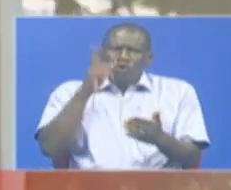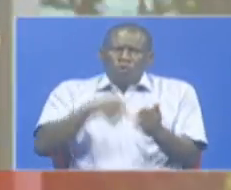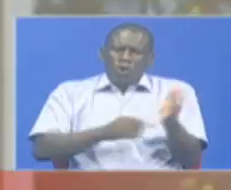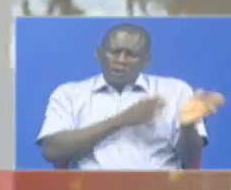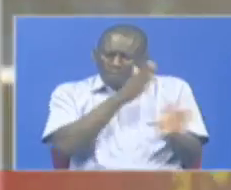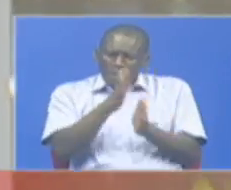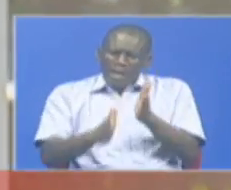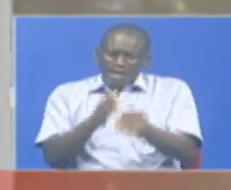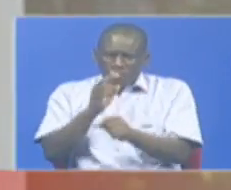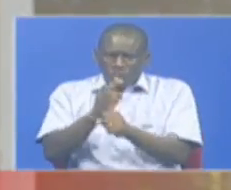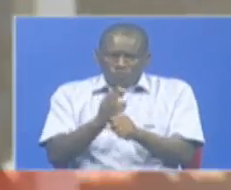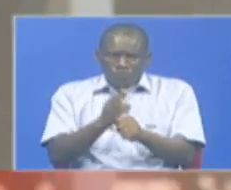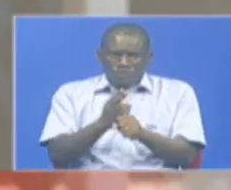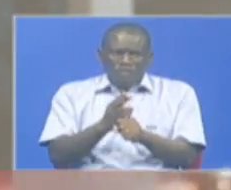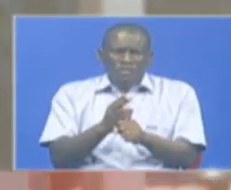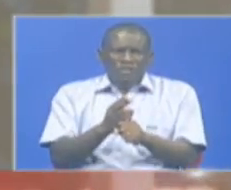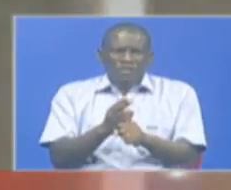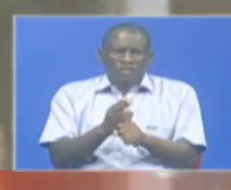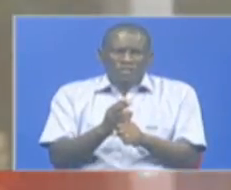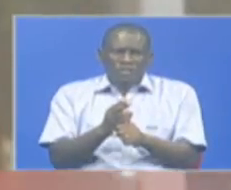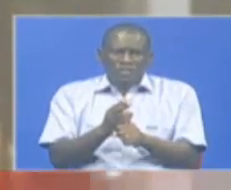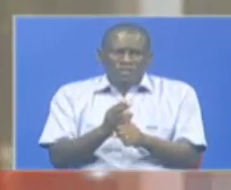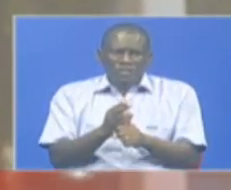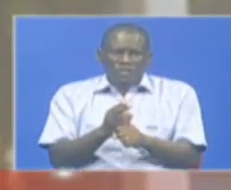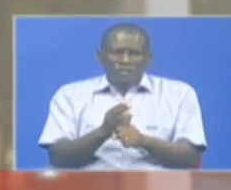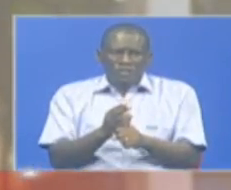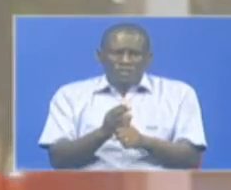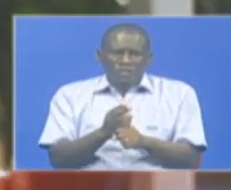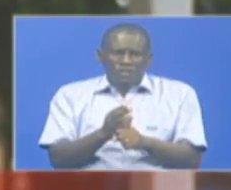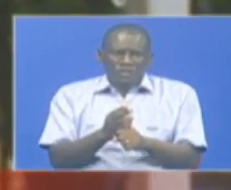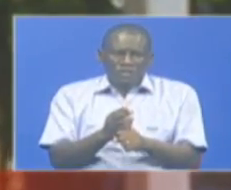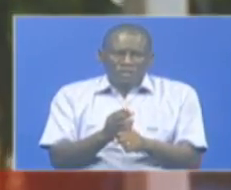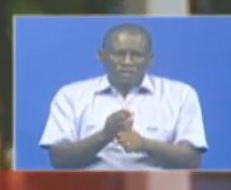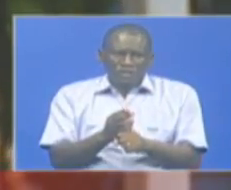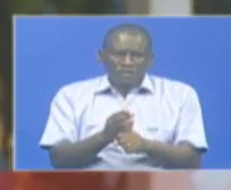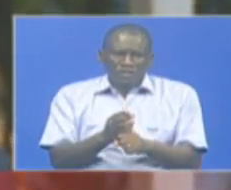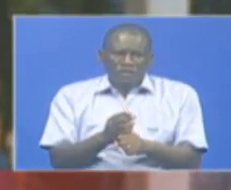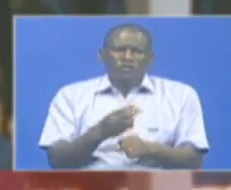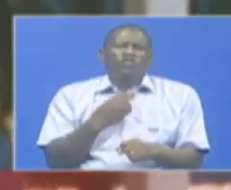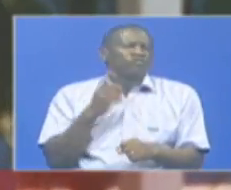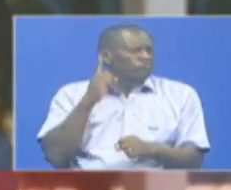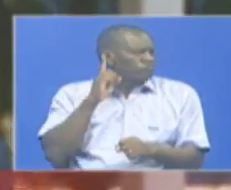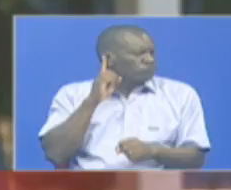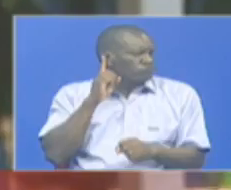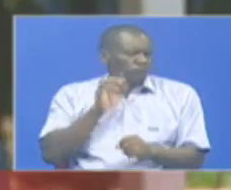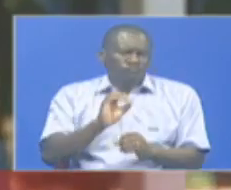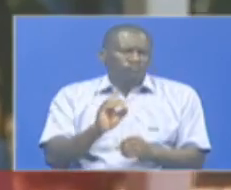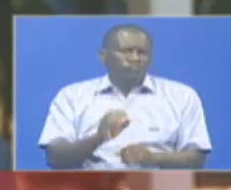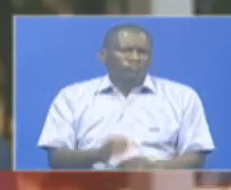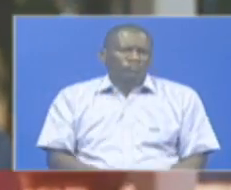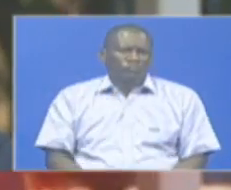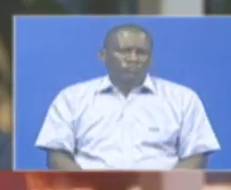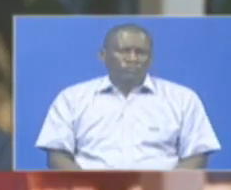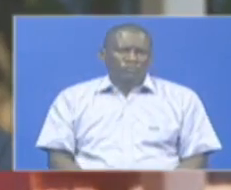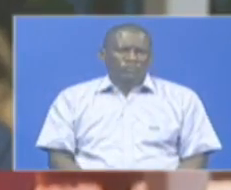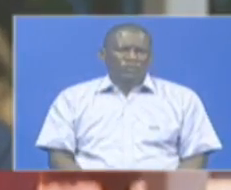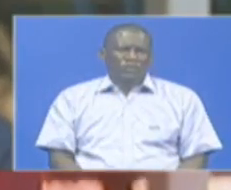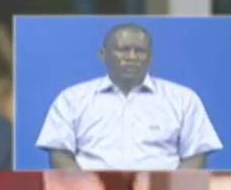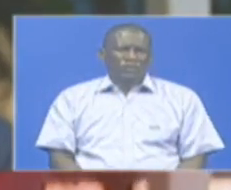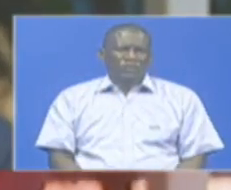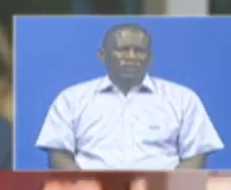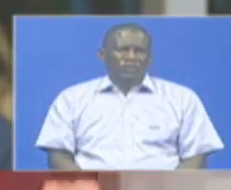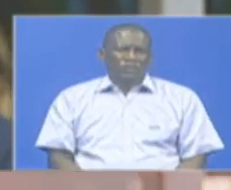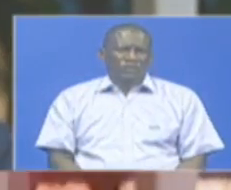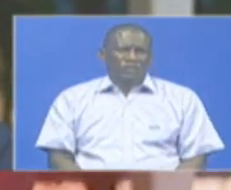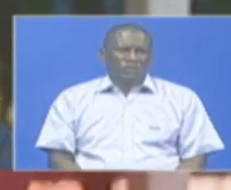you using to discharge those? Let me address it. I'm still wrapping my head around